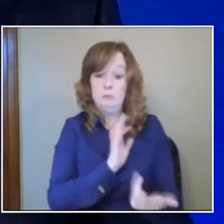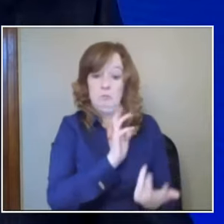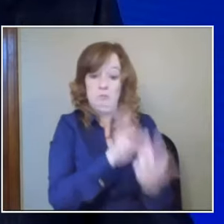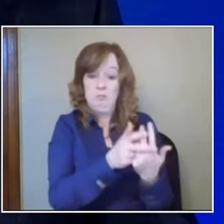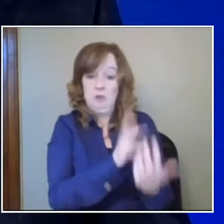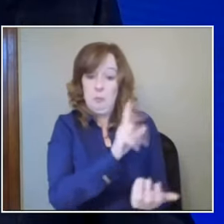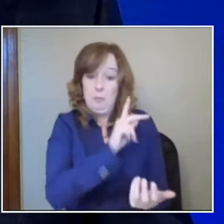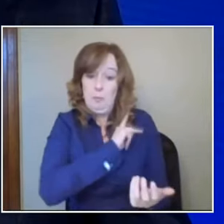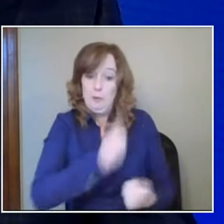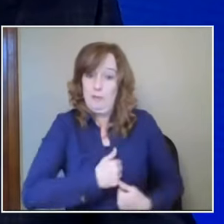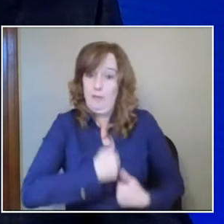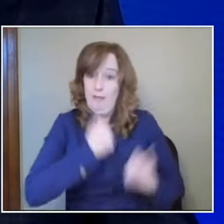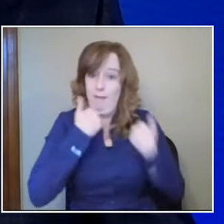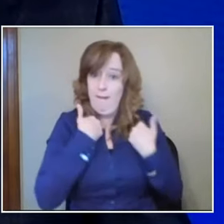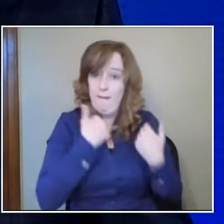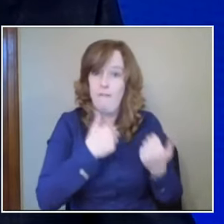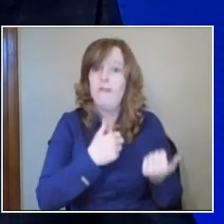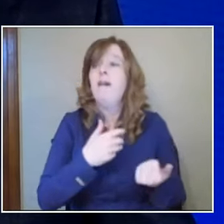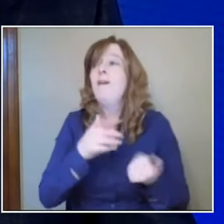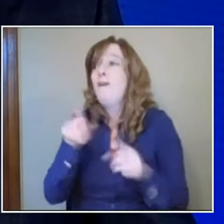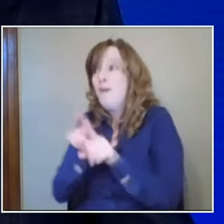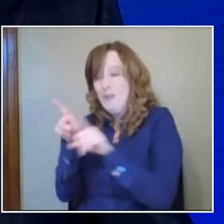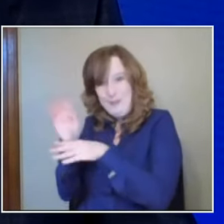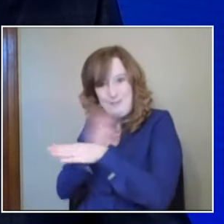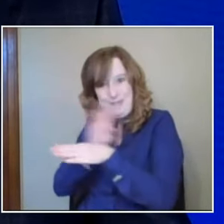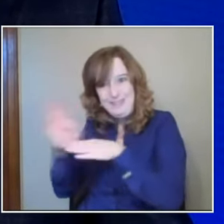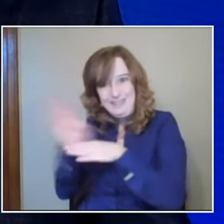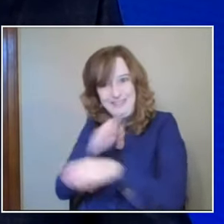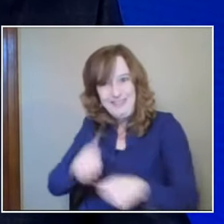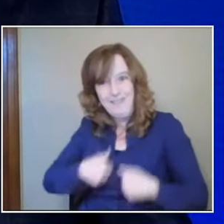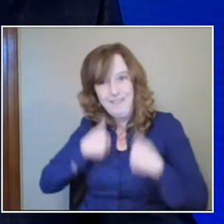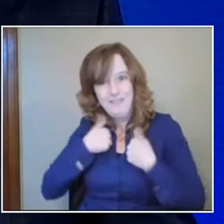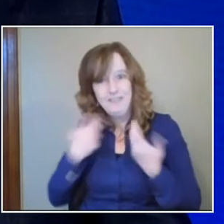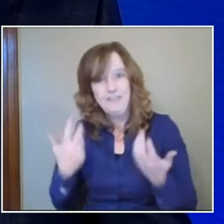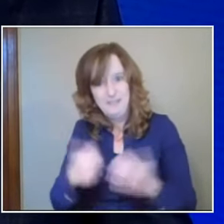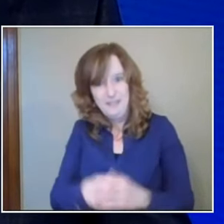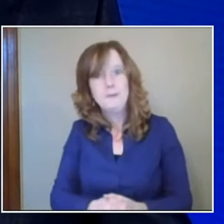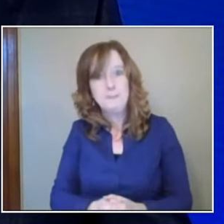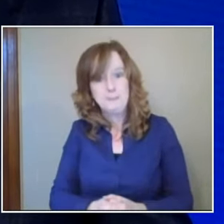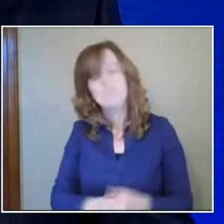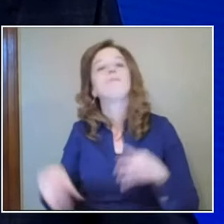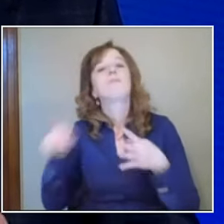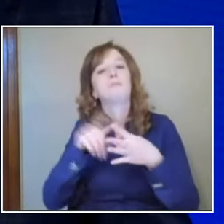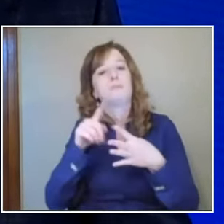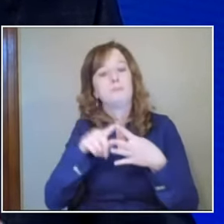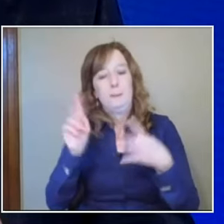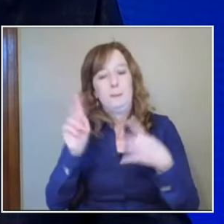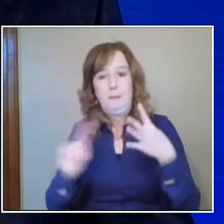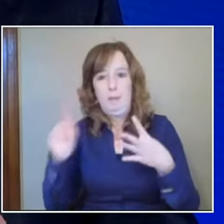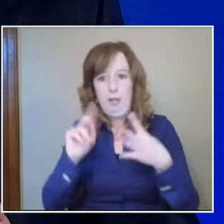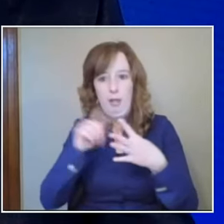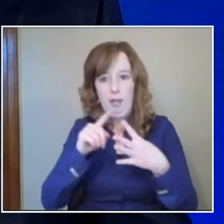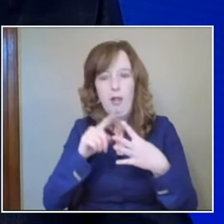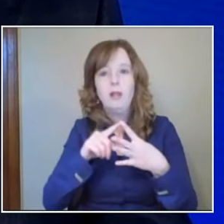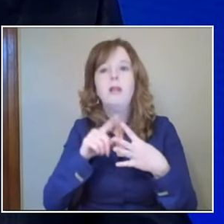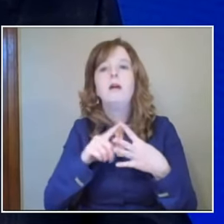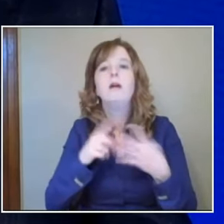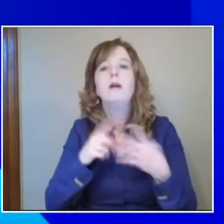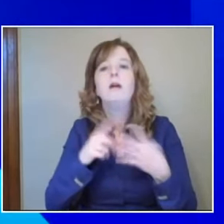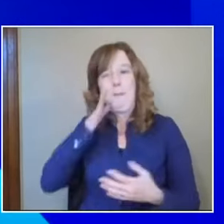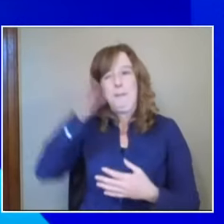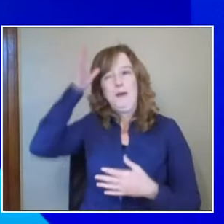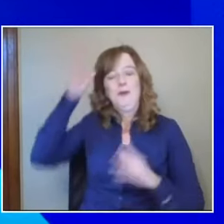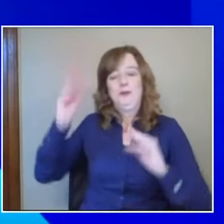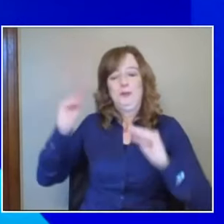life. The four P's start with people. What my parents said is true. Surround yourself with